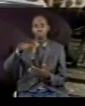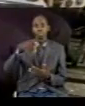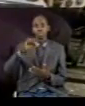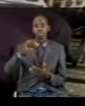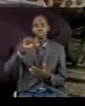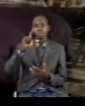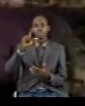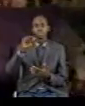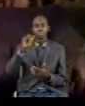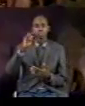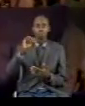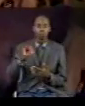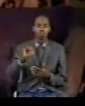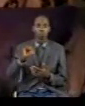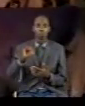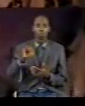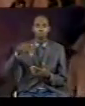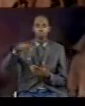Psalm